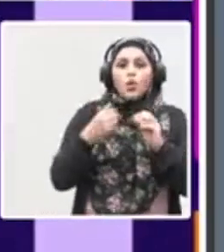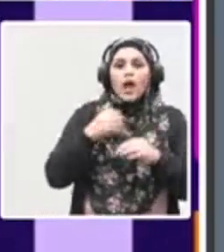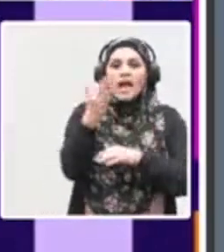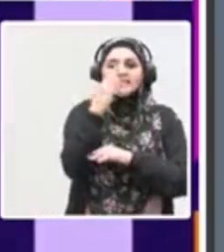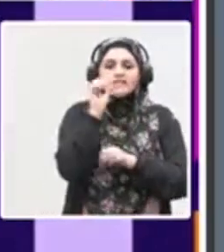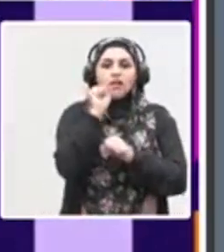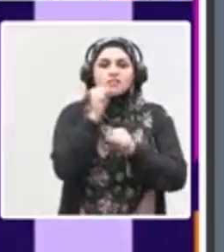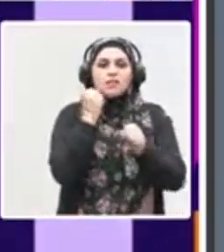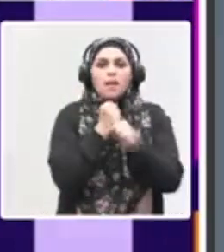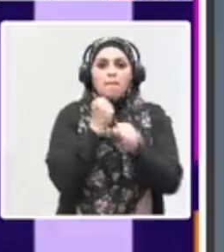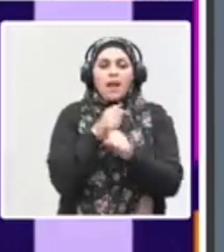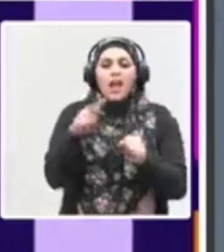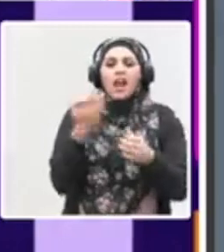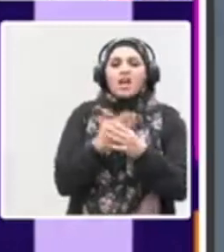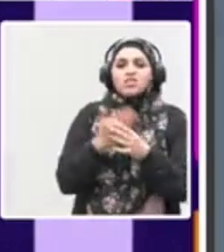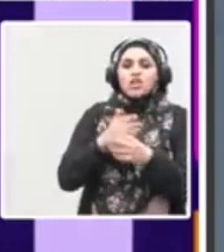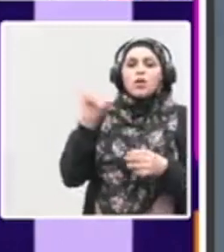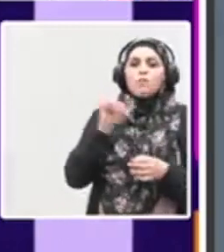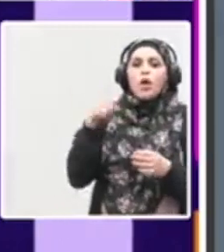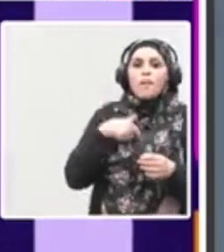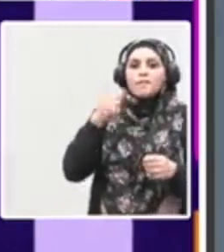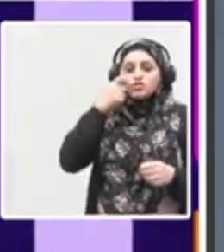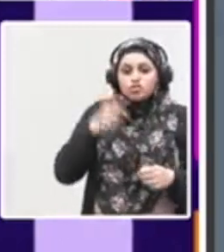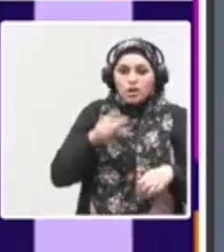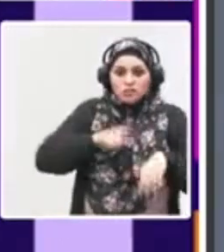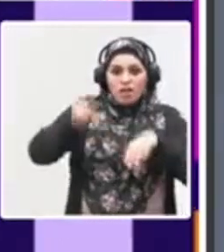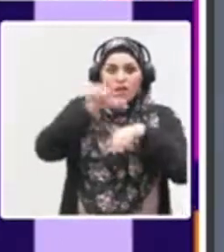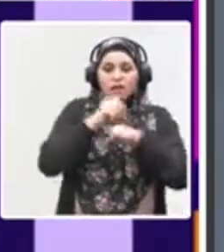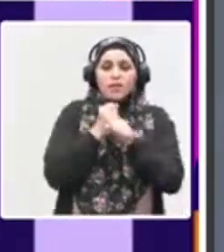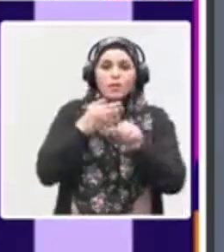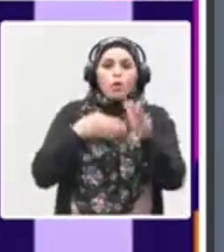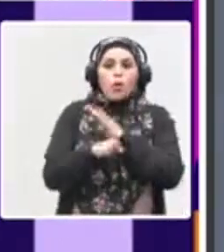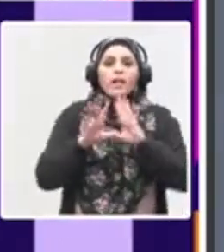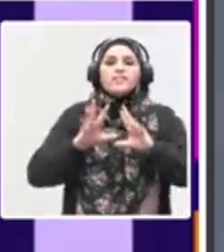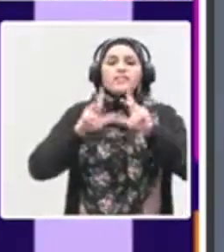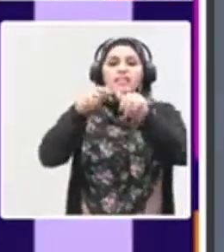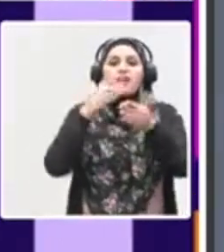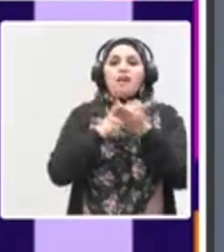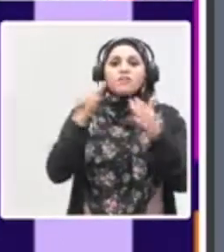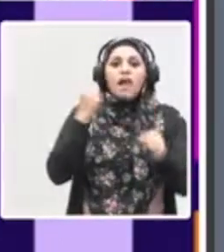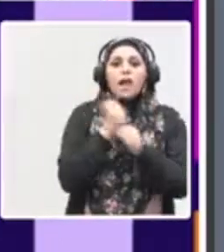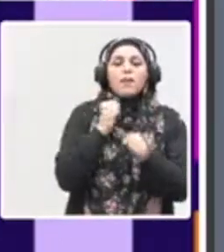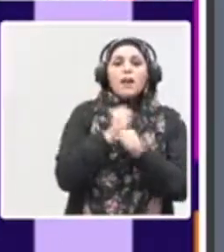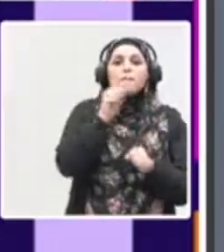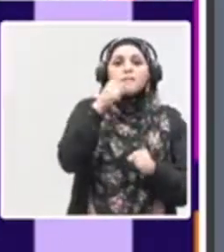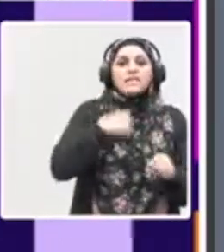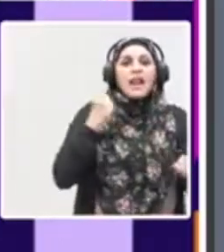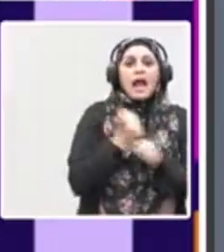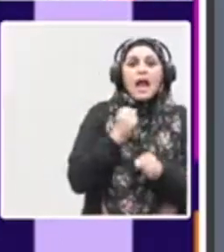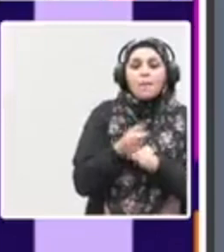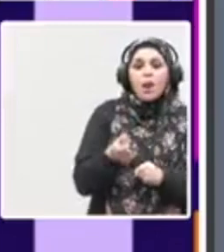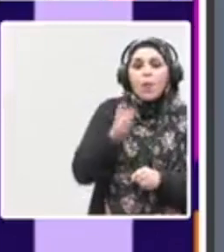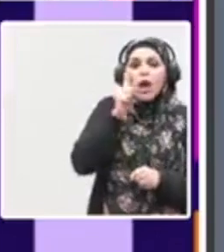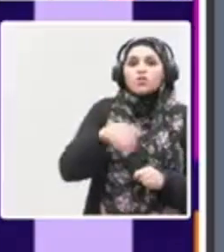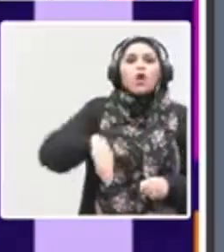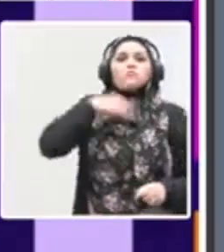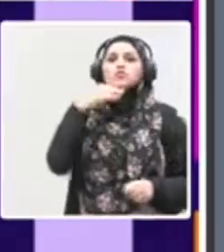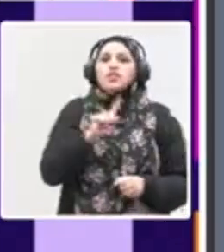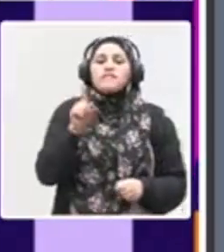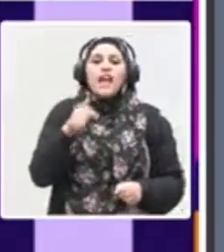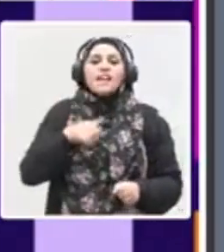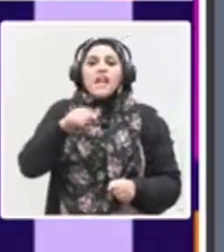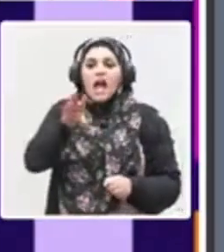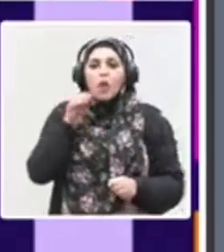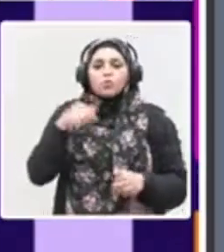to have impact through their business. But the business alone is insufficient. You really need an ecosystem. And so